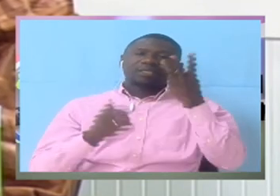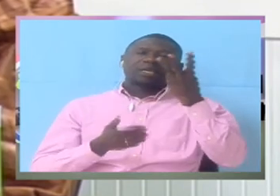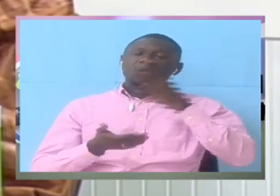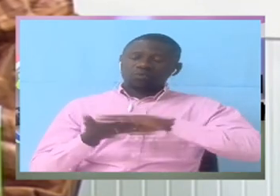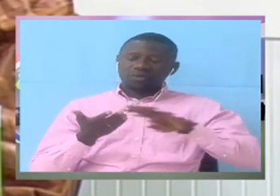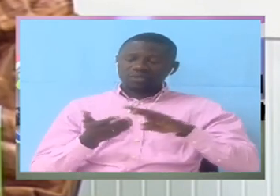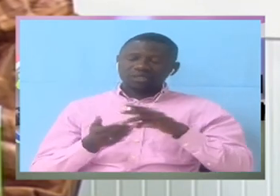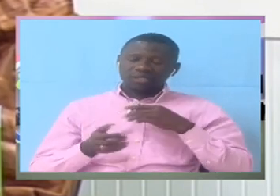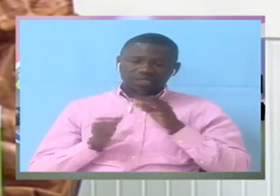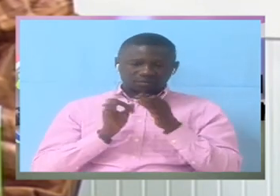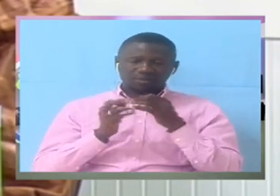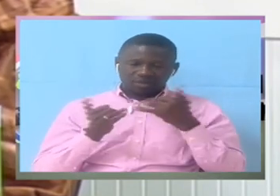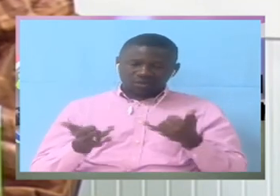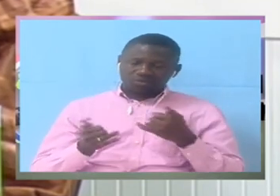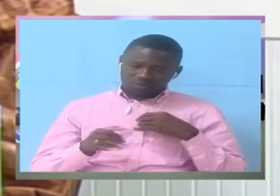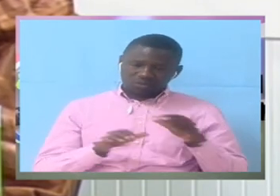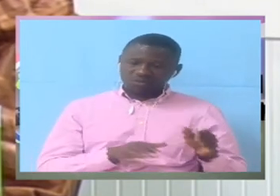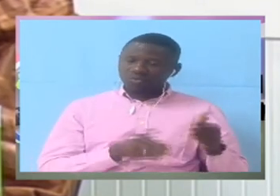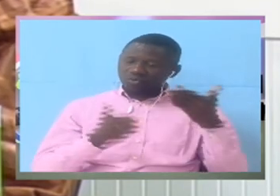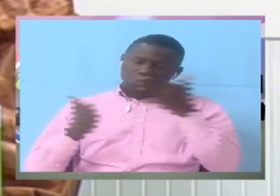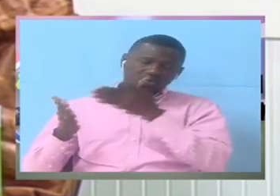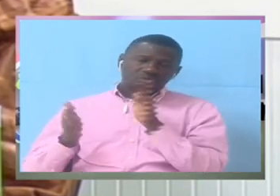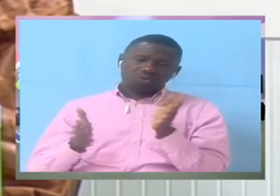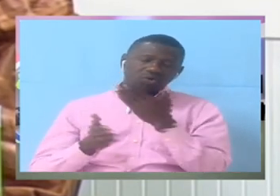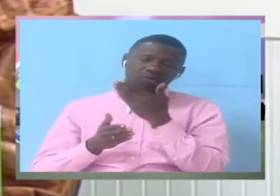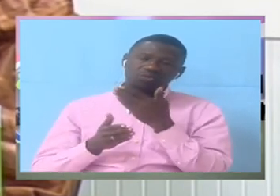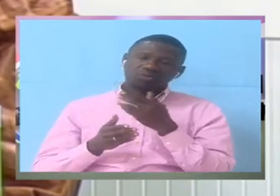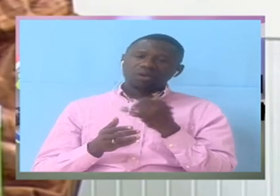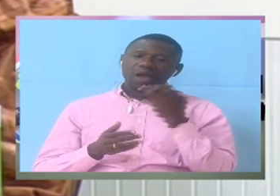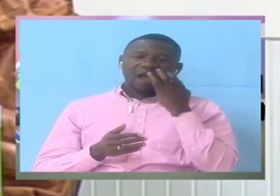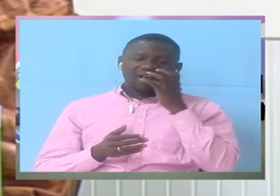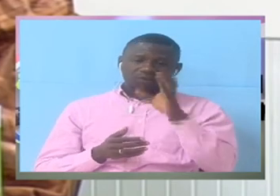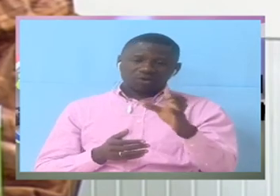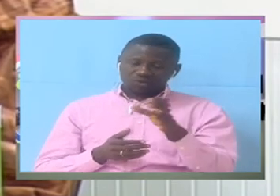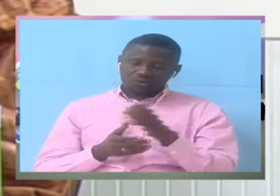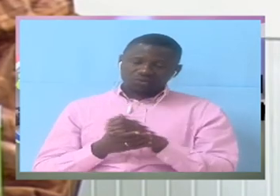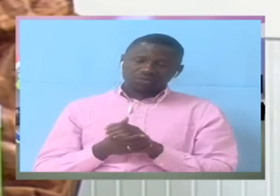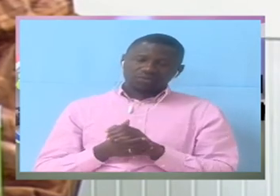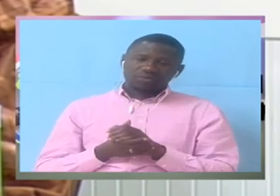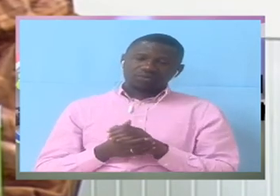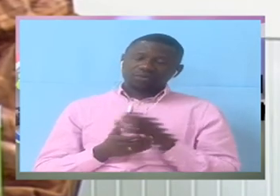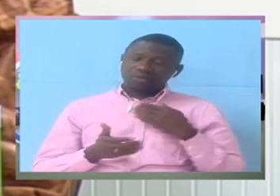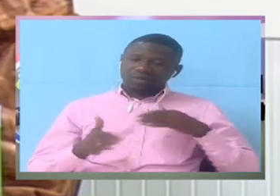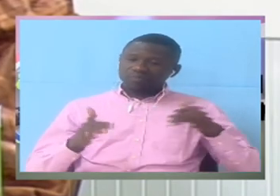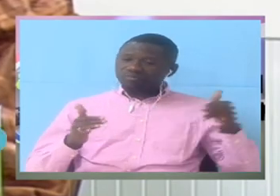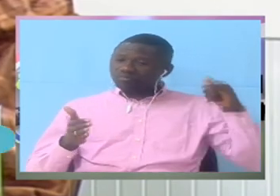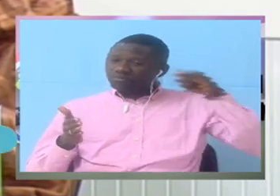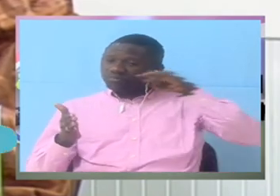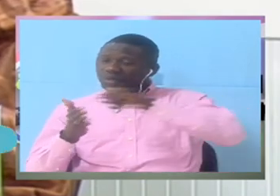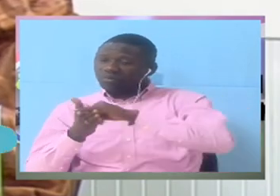week, they said, now we are going to Ivory Coast. The plane we boarded,